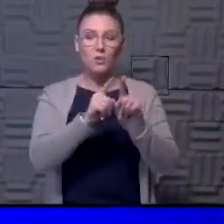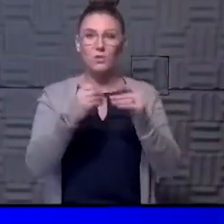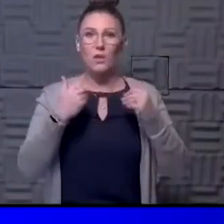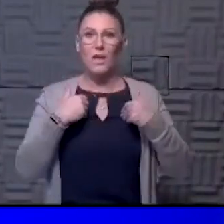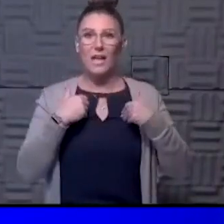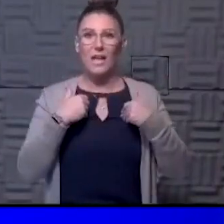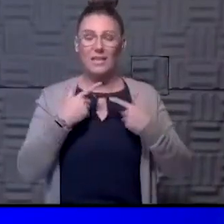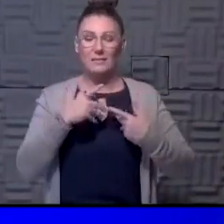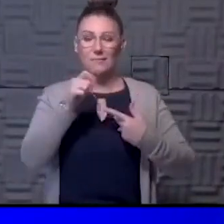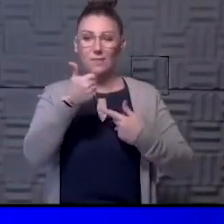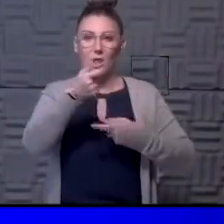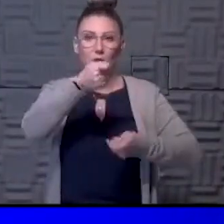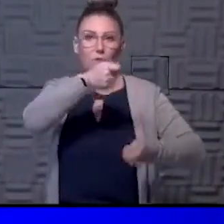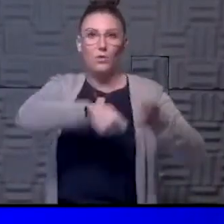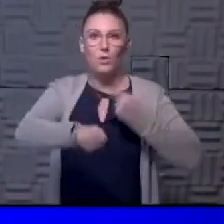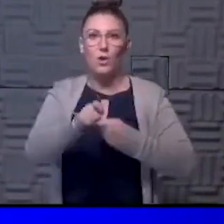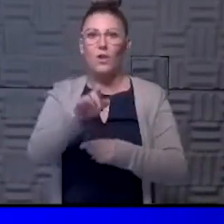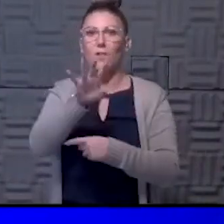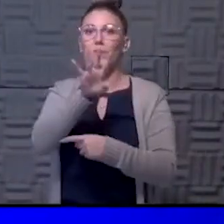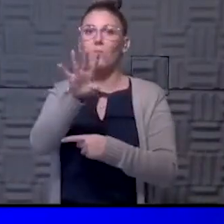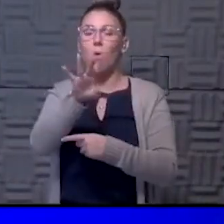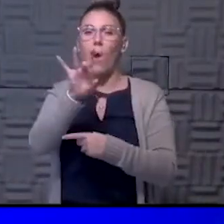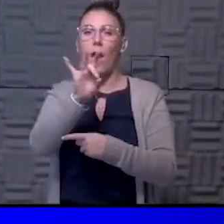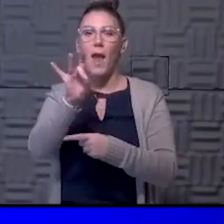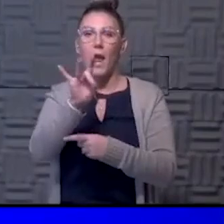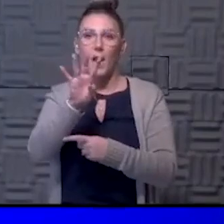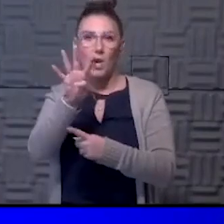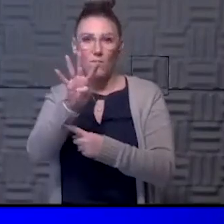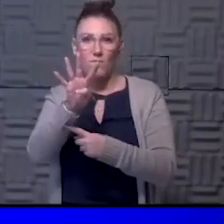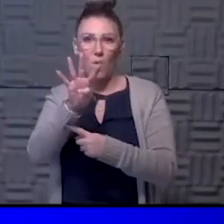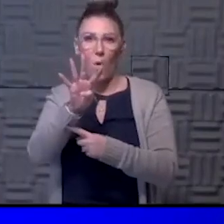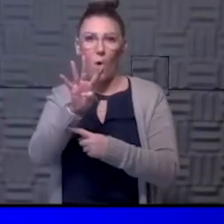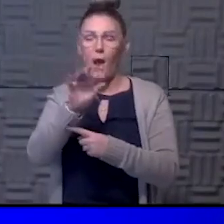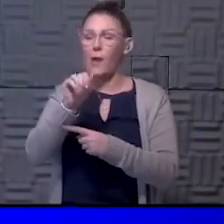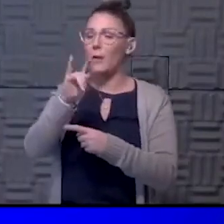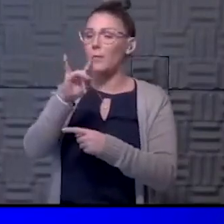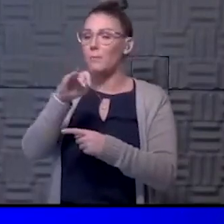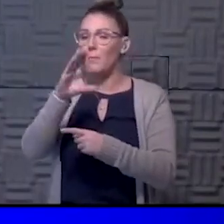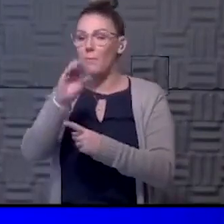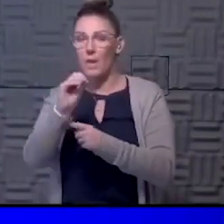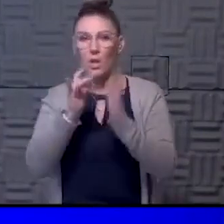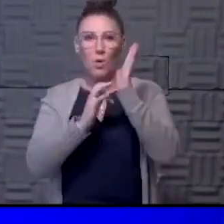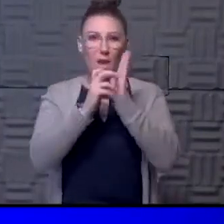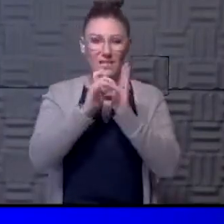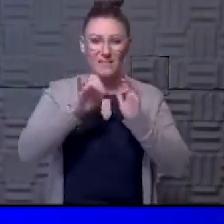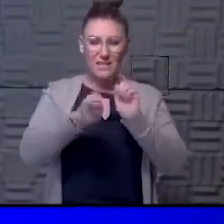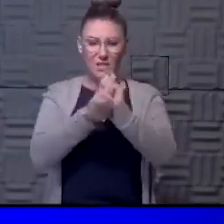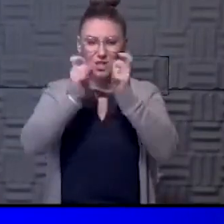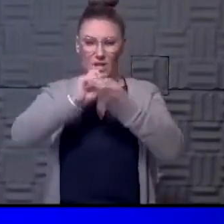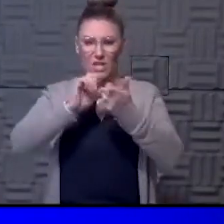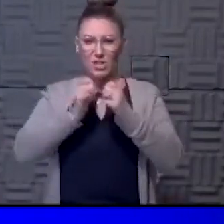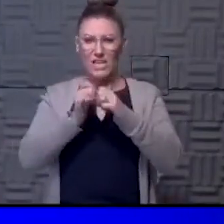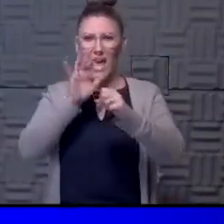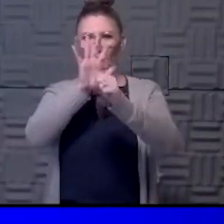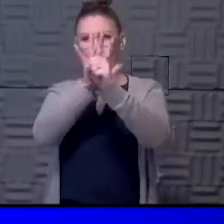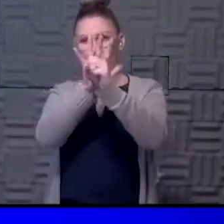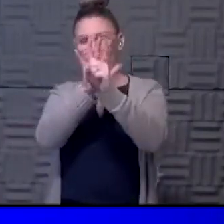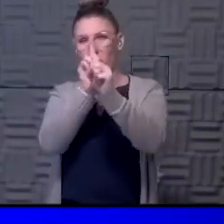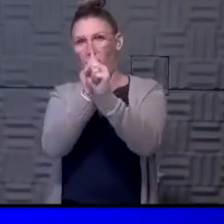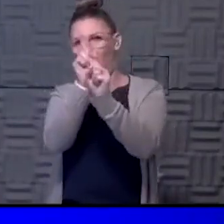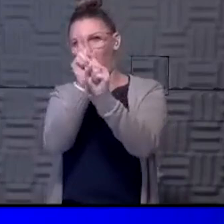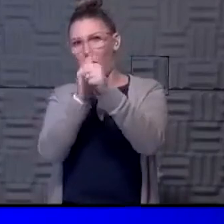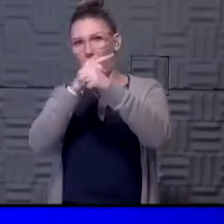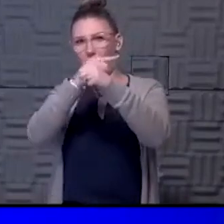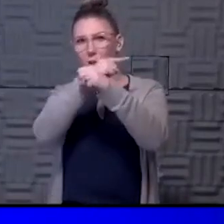another substitution at the 484 amino acid. And so that just changes the way that this spike protein looks. And that